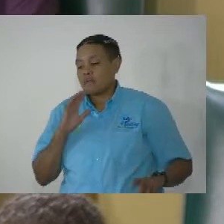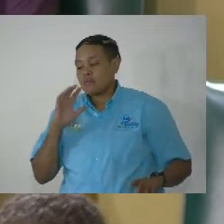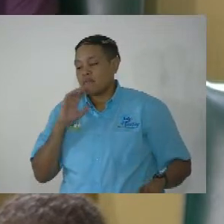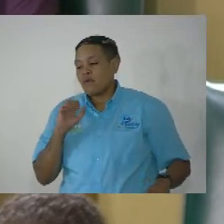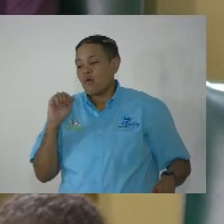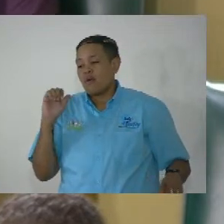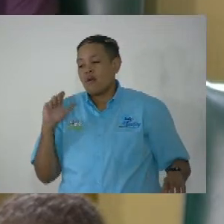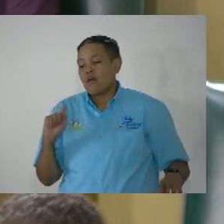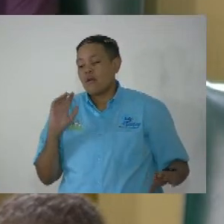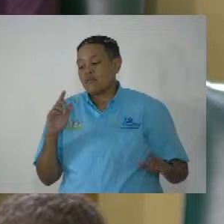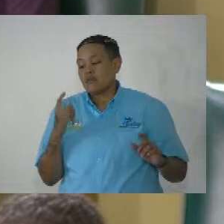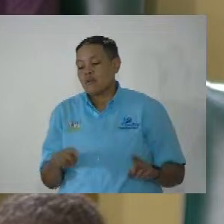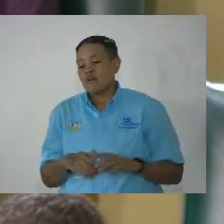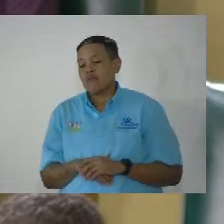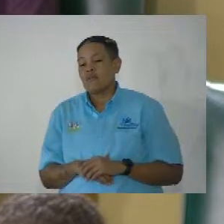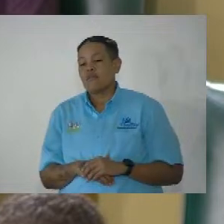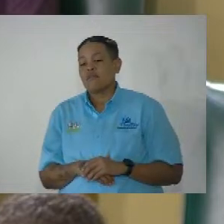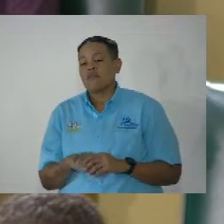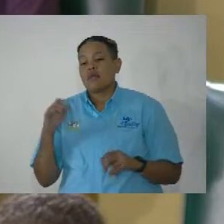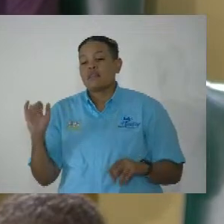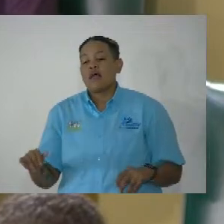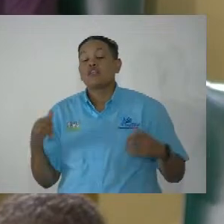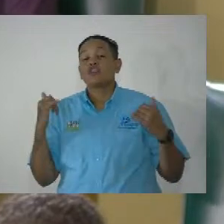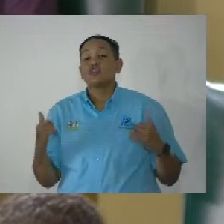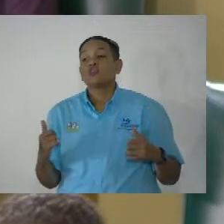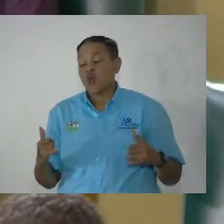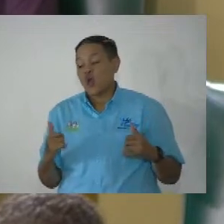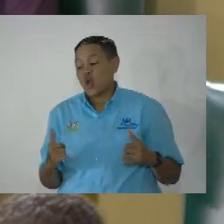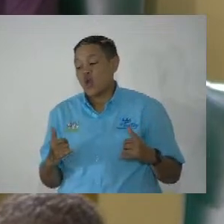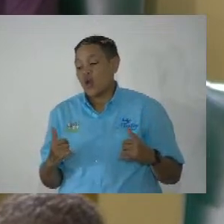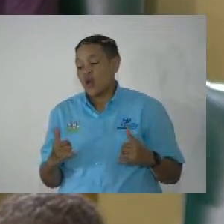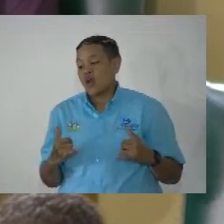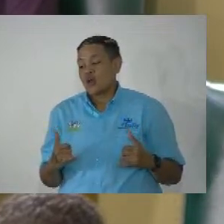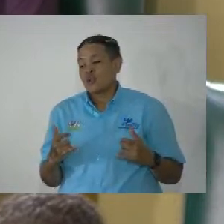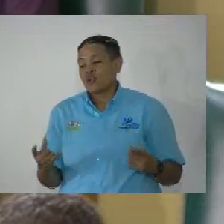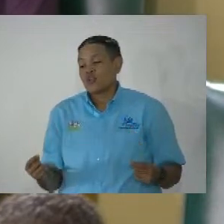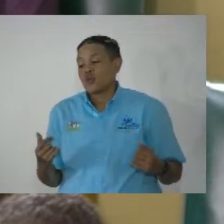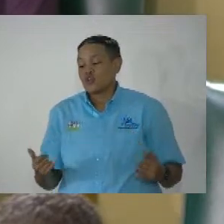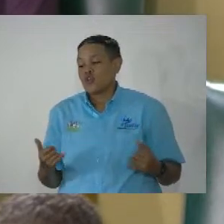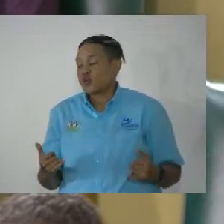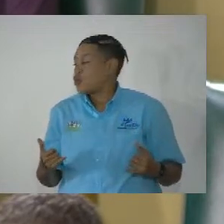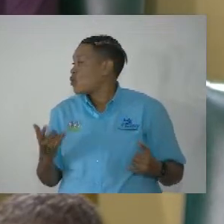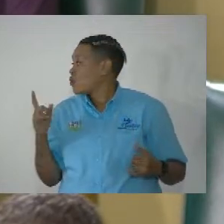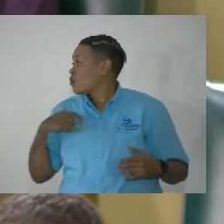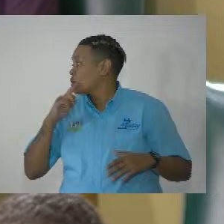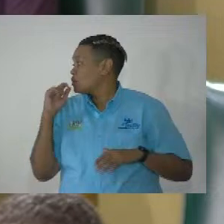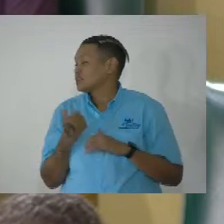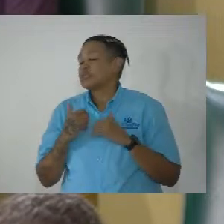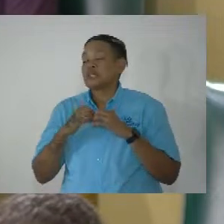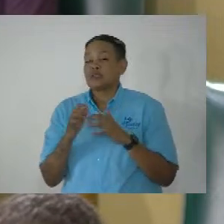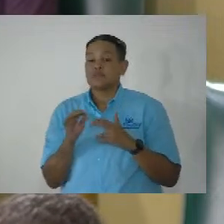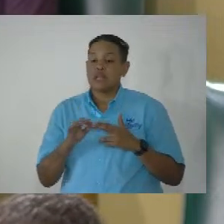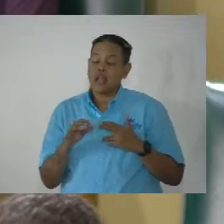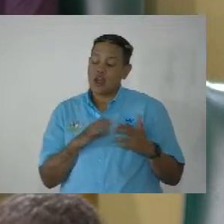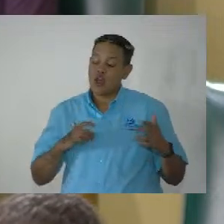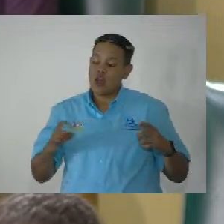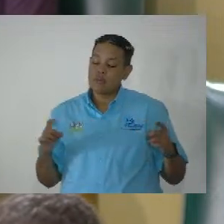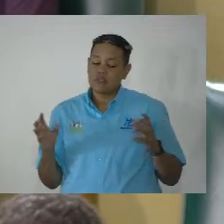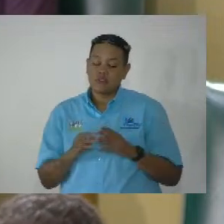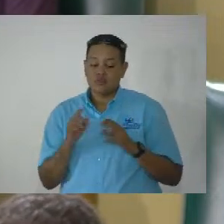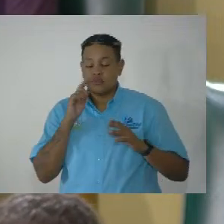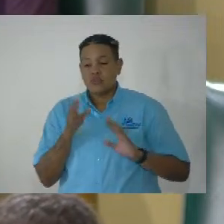act. That is now being done, where we are setting up the Joint Select Committee to do